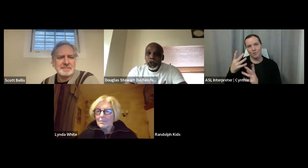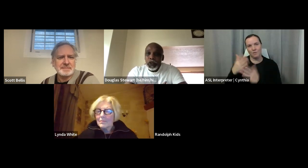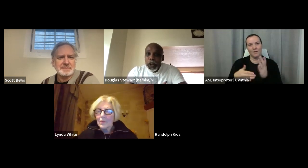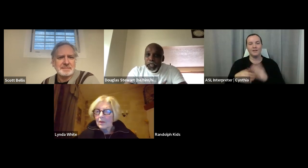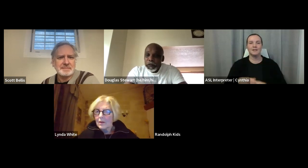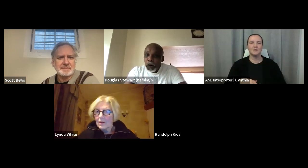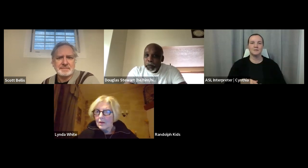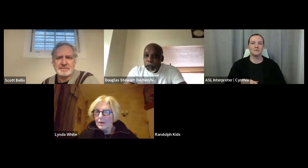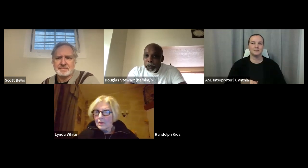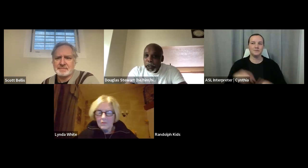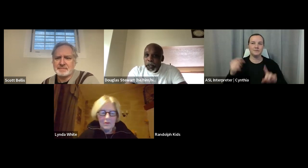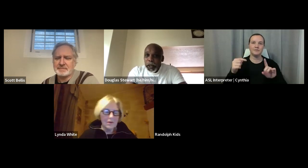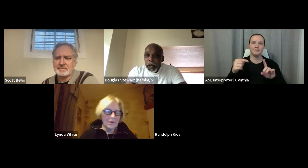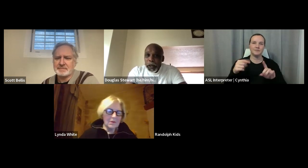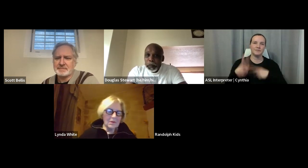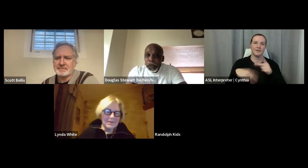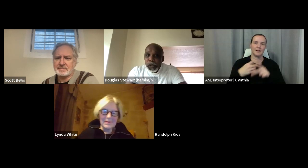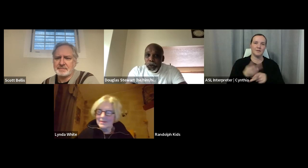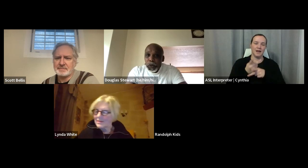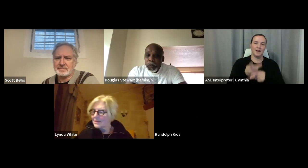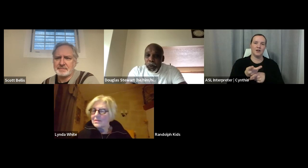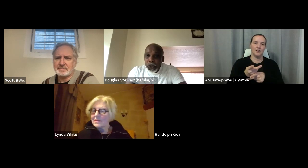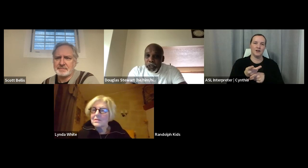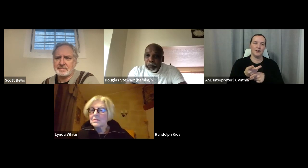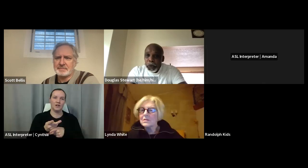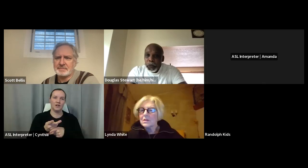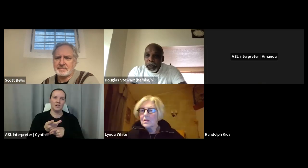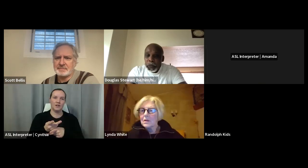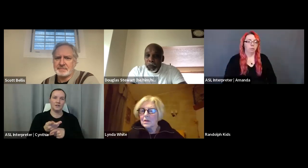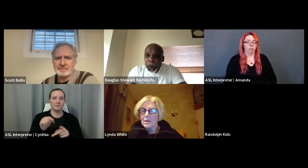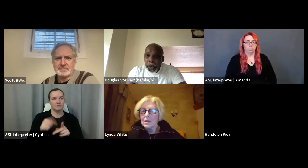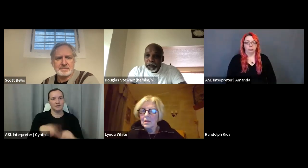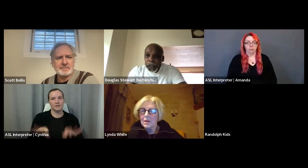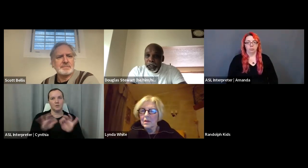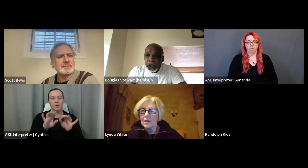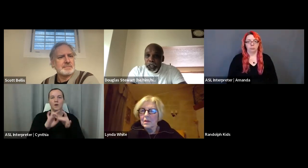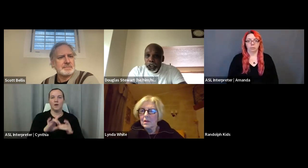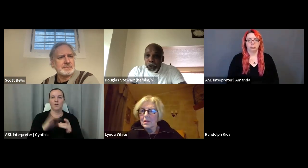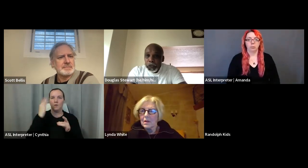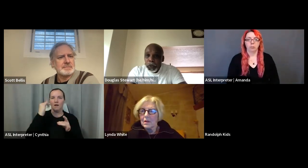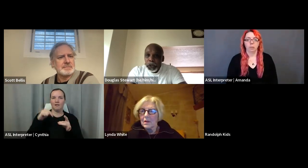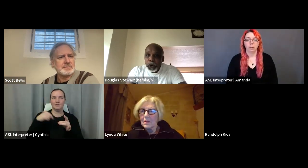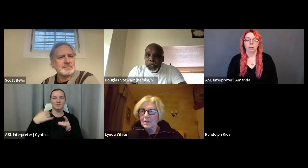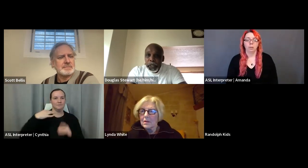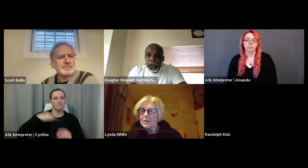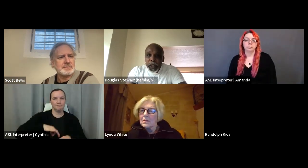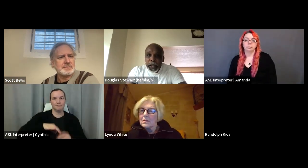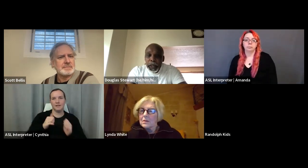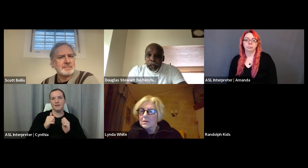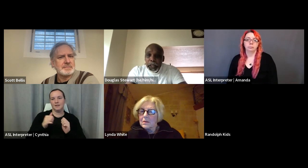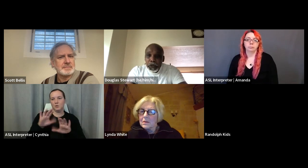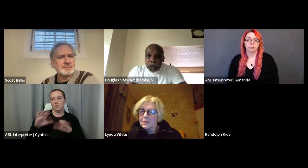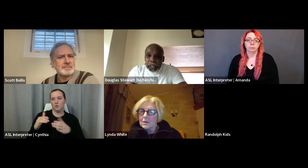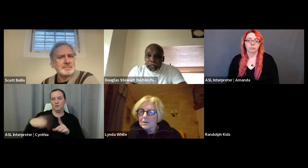And so trauma-informed care. So what's really important with why I find this really useful with groups is